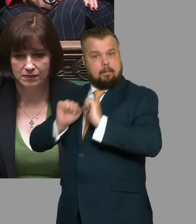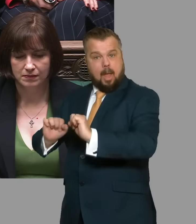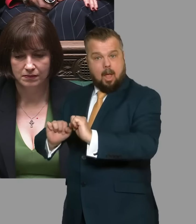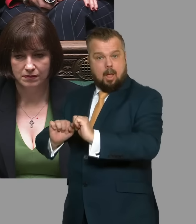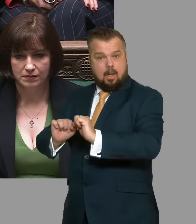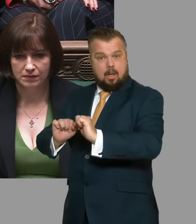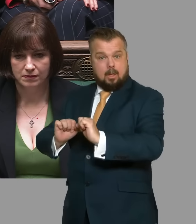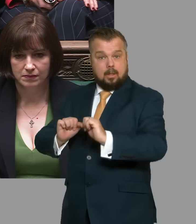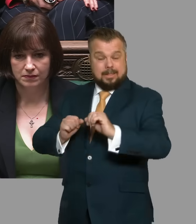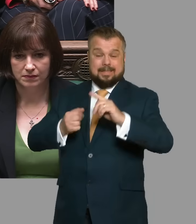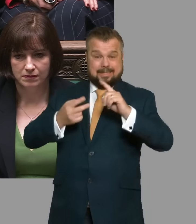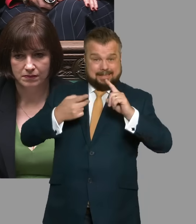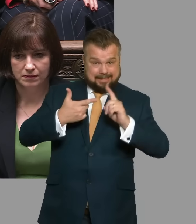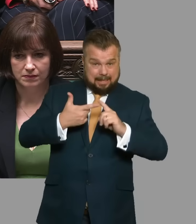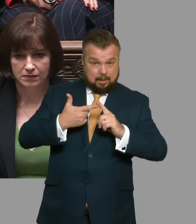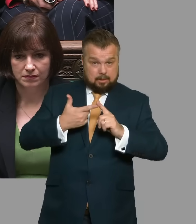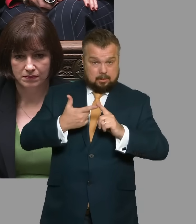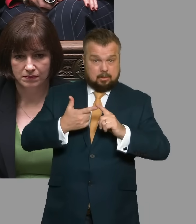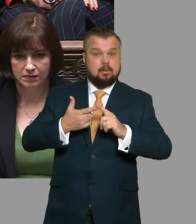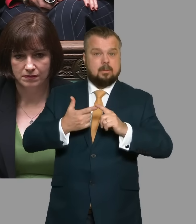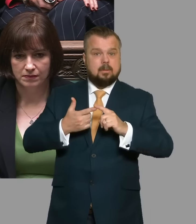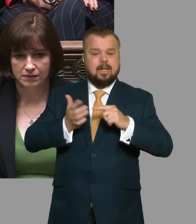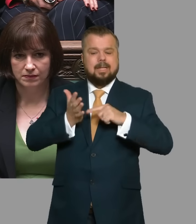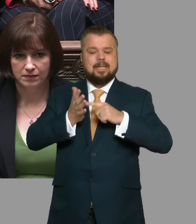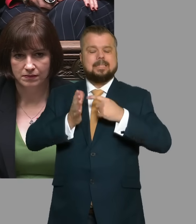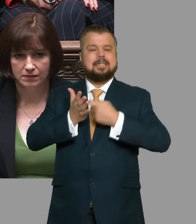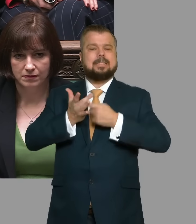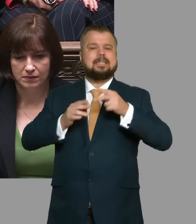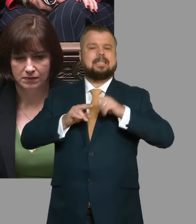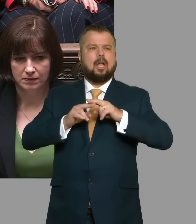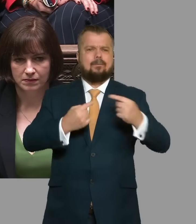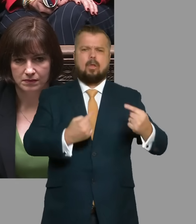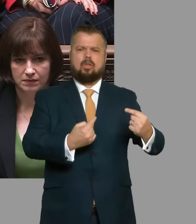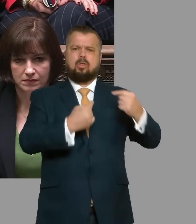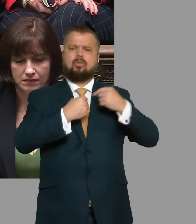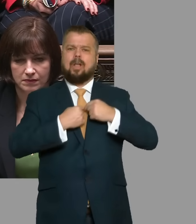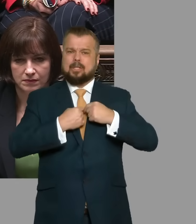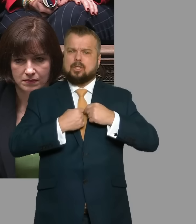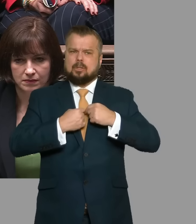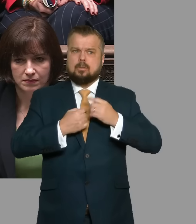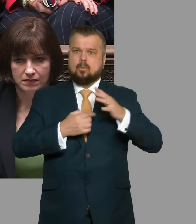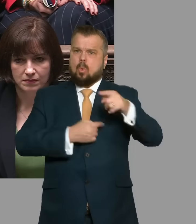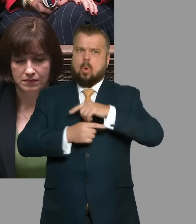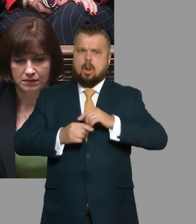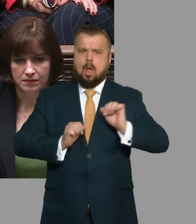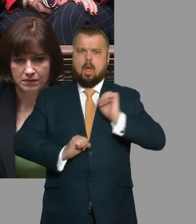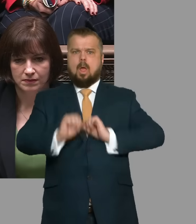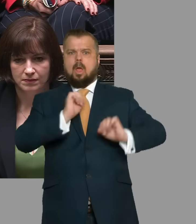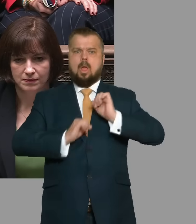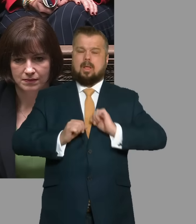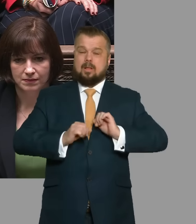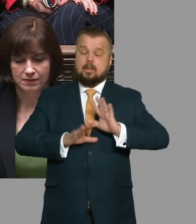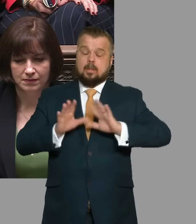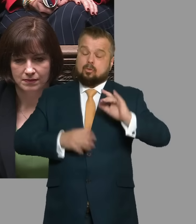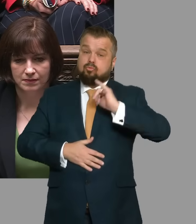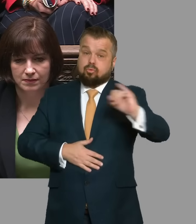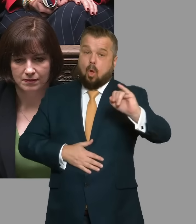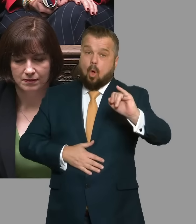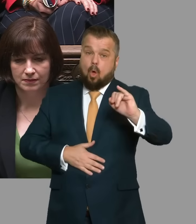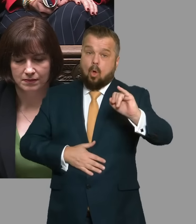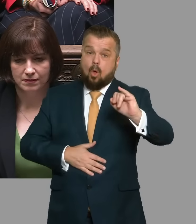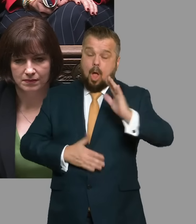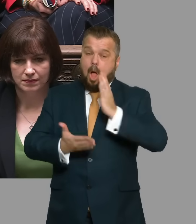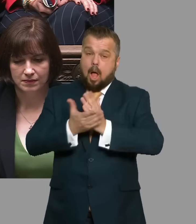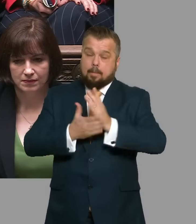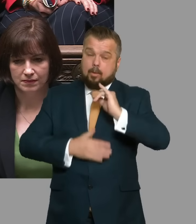Mr. Speaker, we will continue to engage constructively. I've had many international calls in recent days, and the